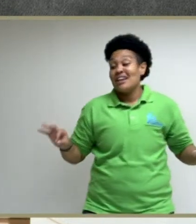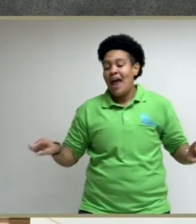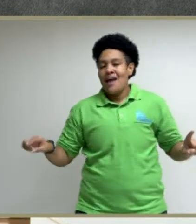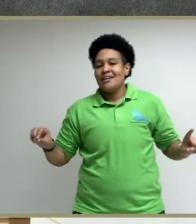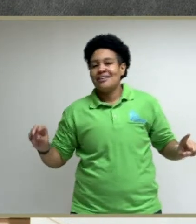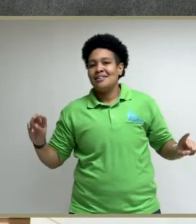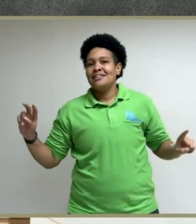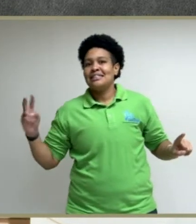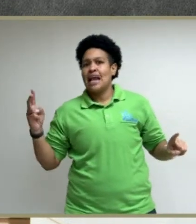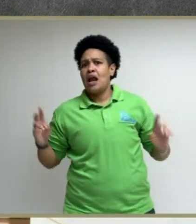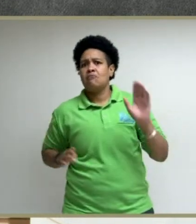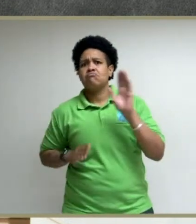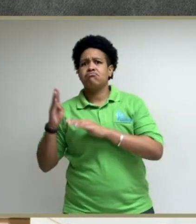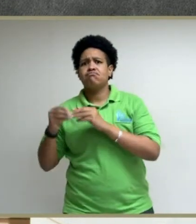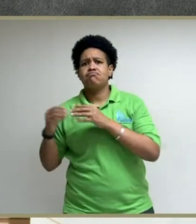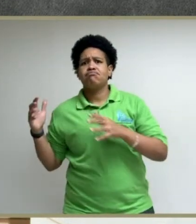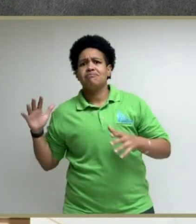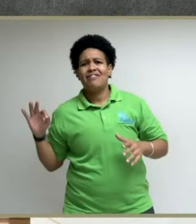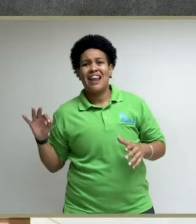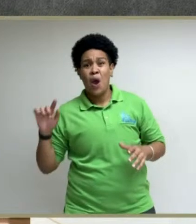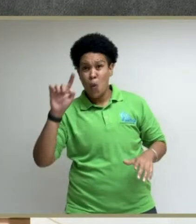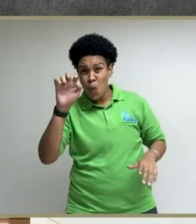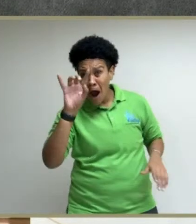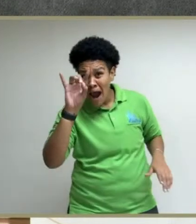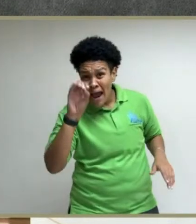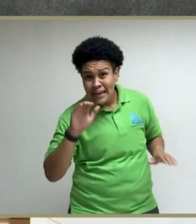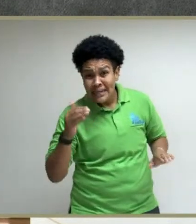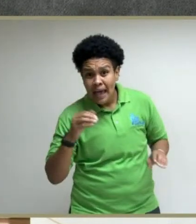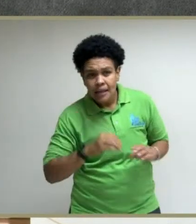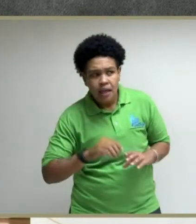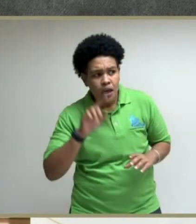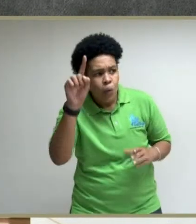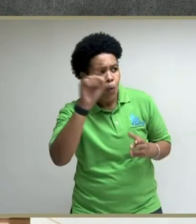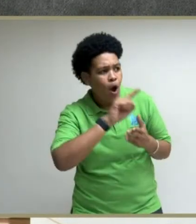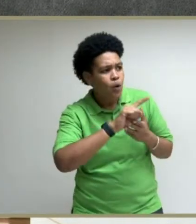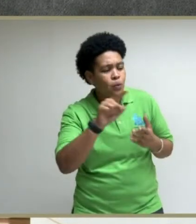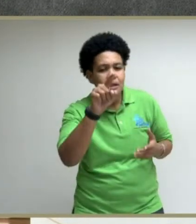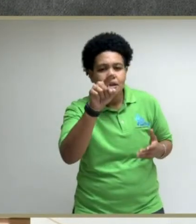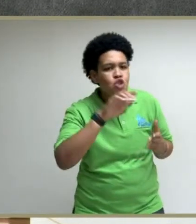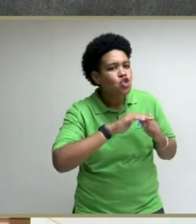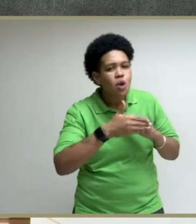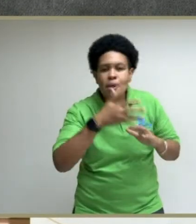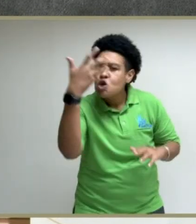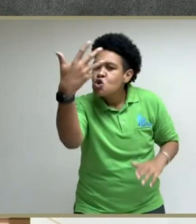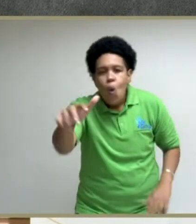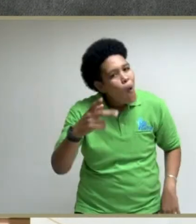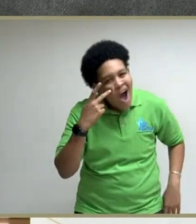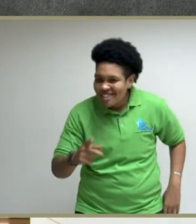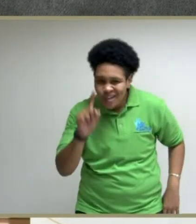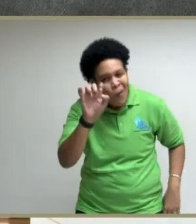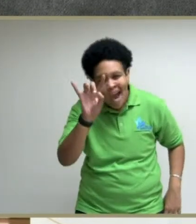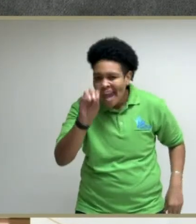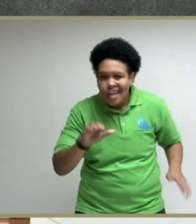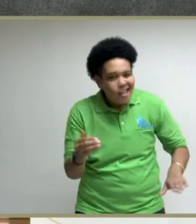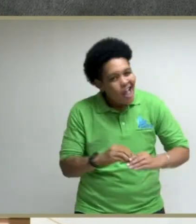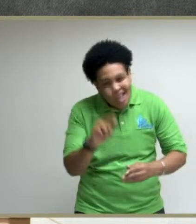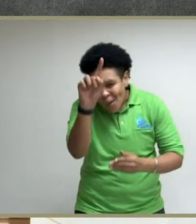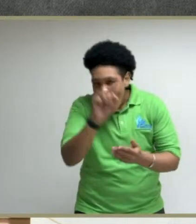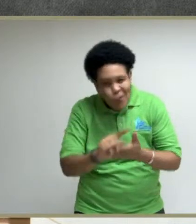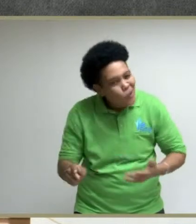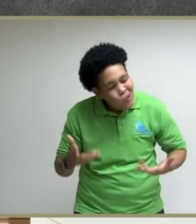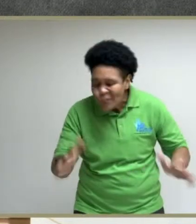180 deaths in 1 week is something that we would not want to see. It means also that there's going to